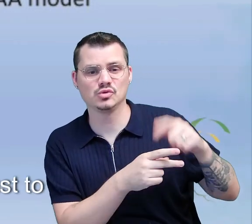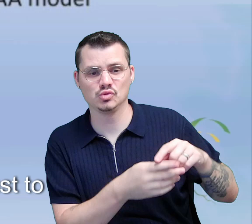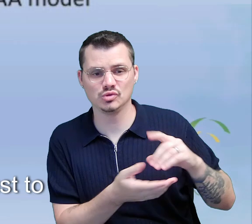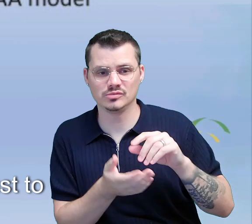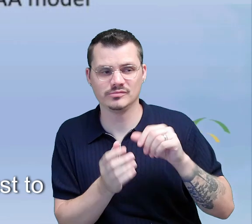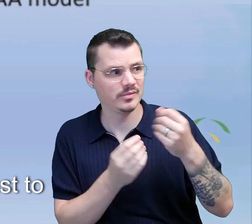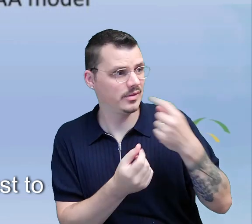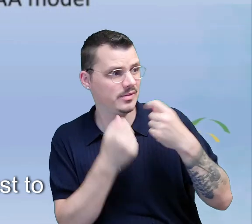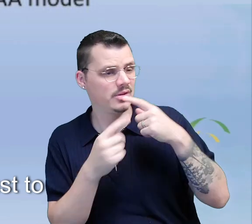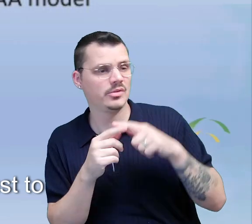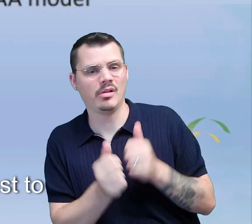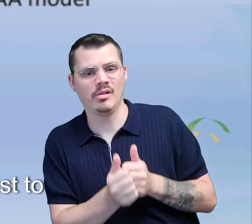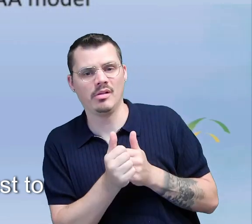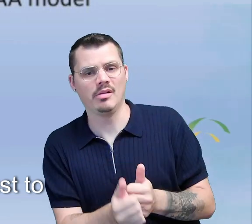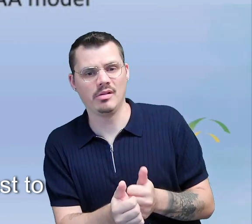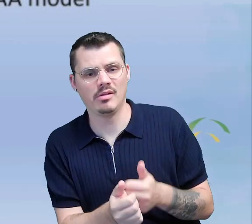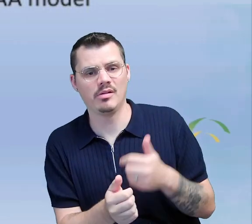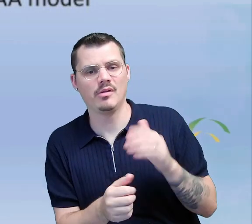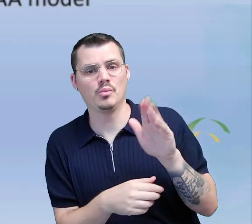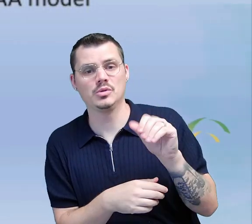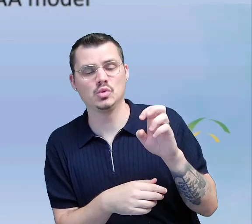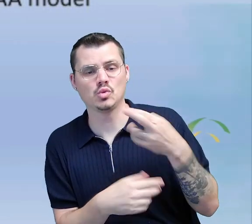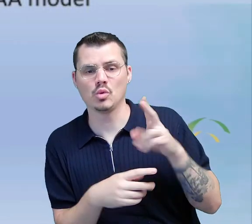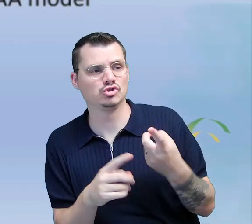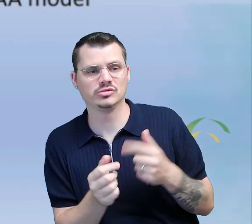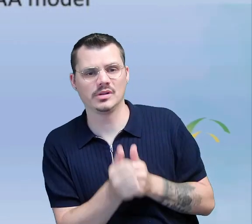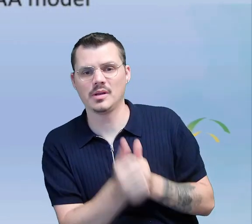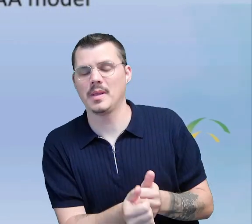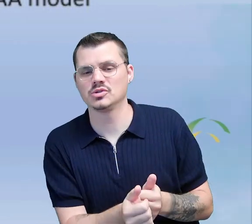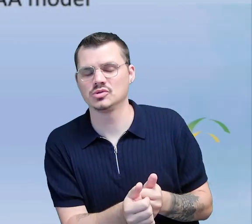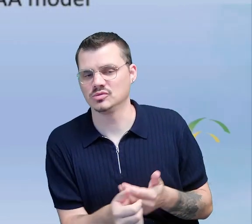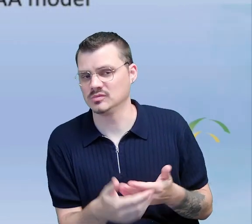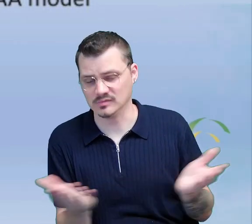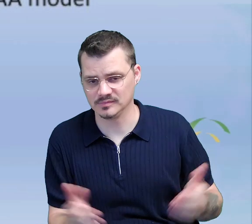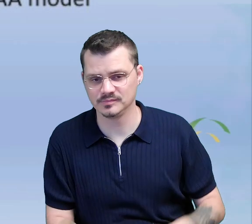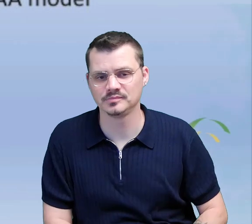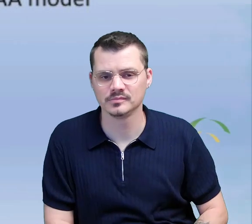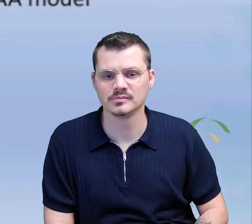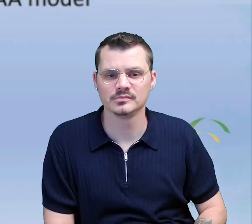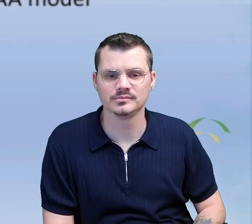to obtain compliance with abuse or just to obtain compliance, or what have you.